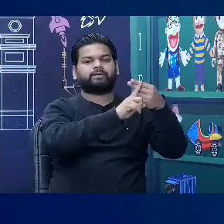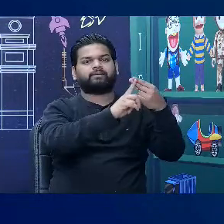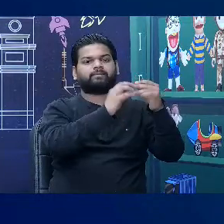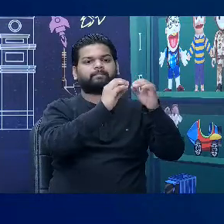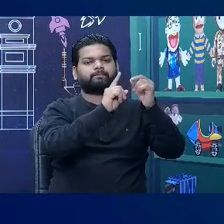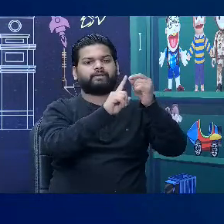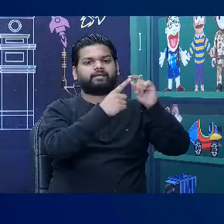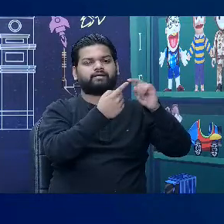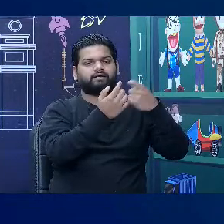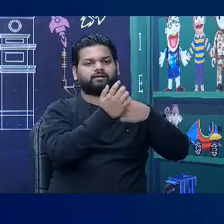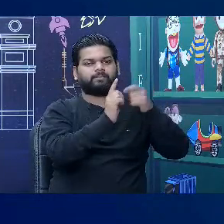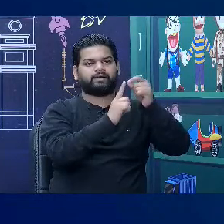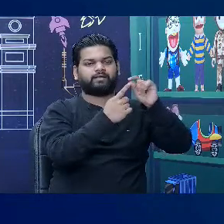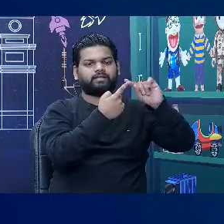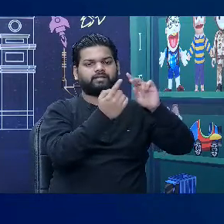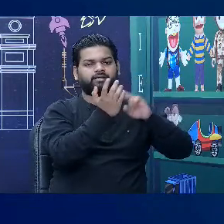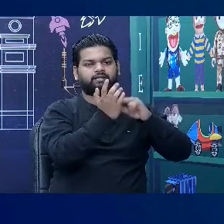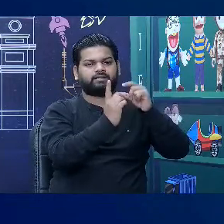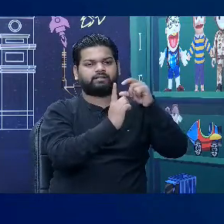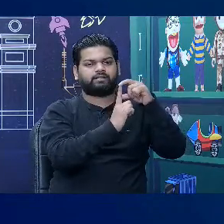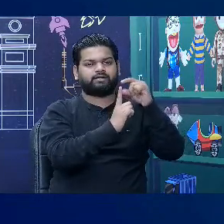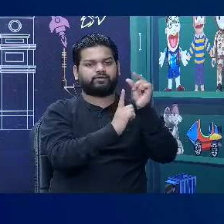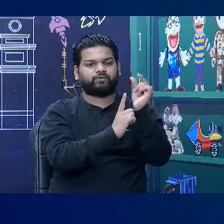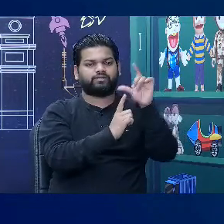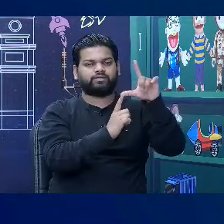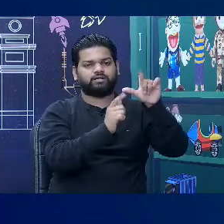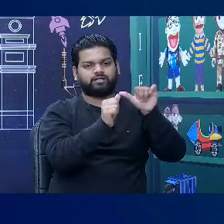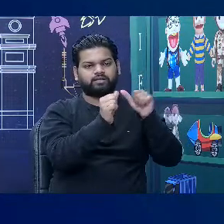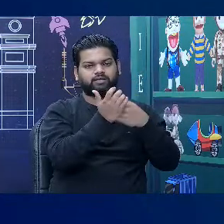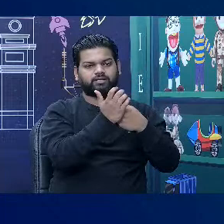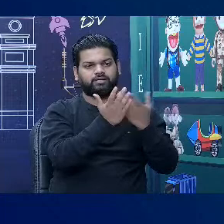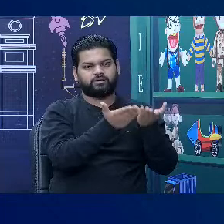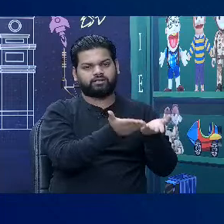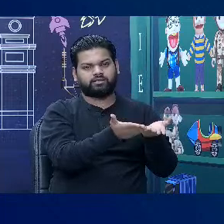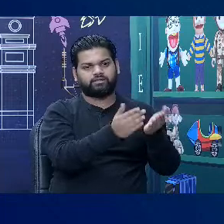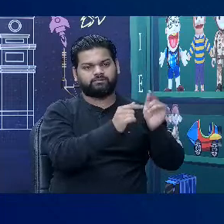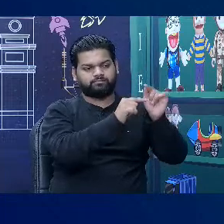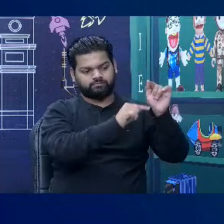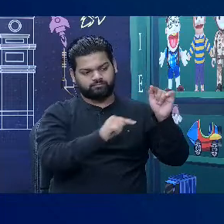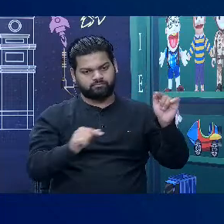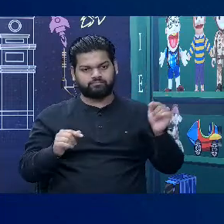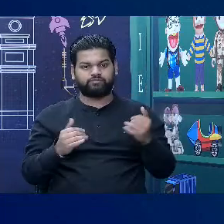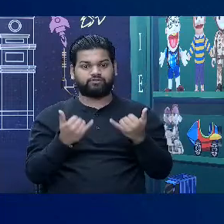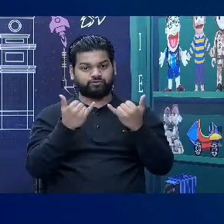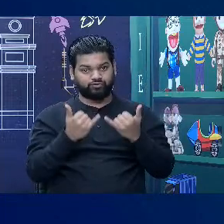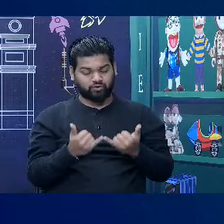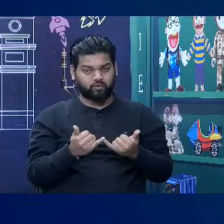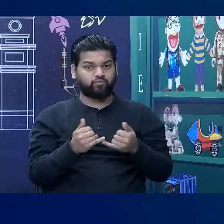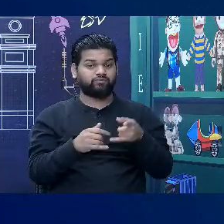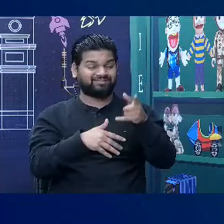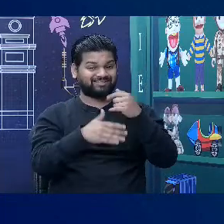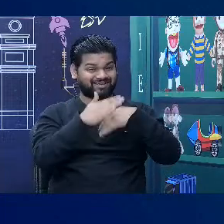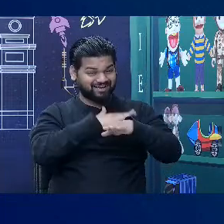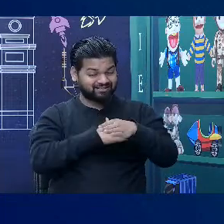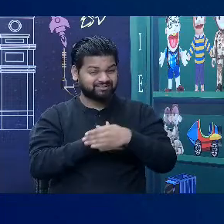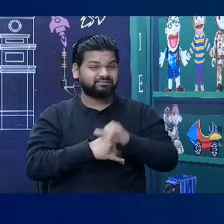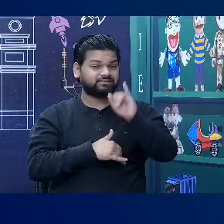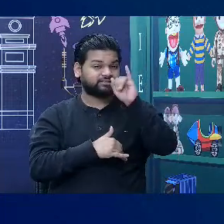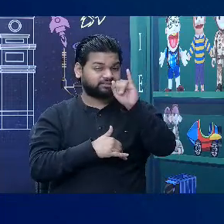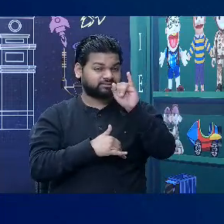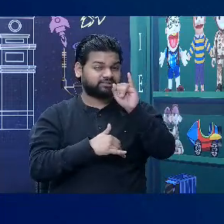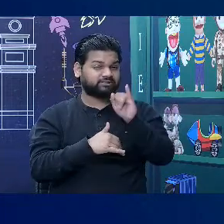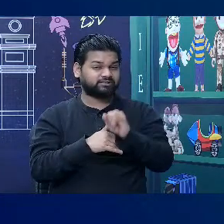base. Okay. Now, in this we have, children, 6 different trigonometrical ratios. They